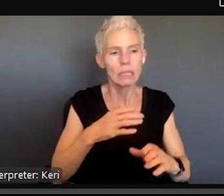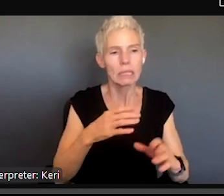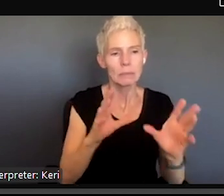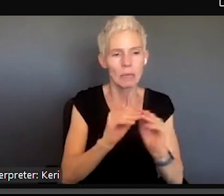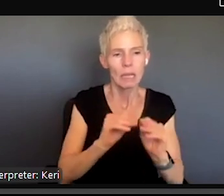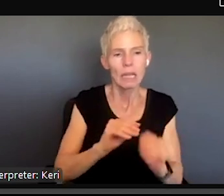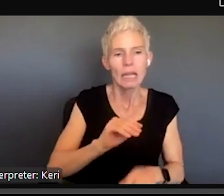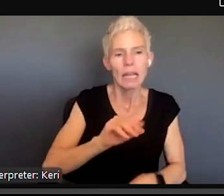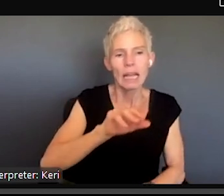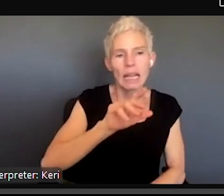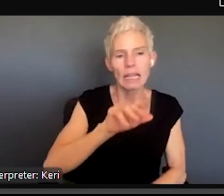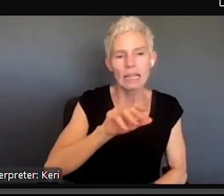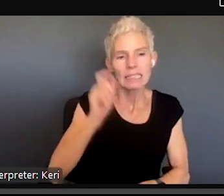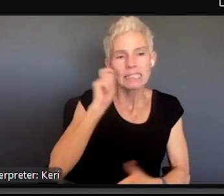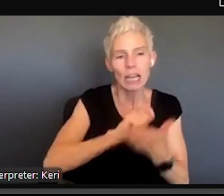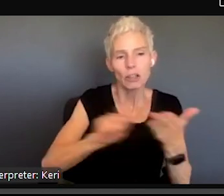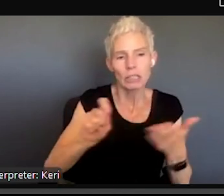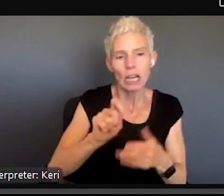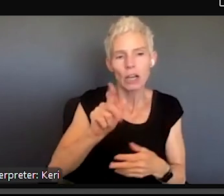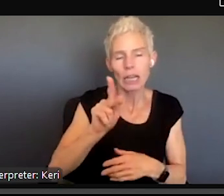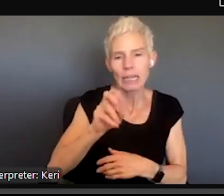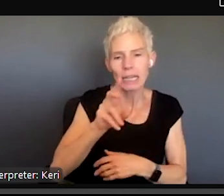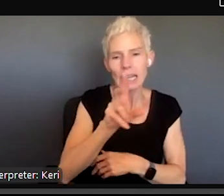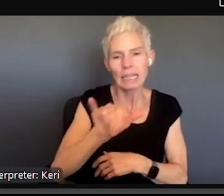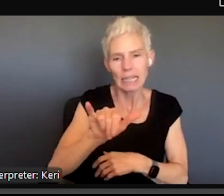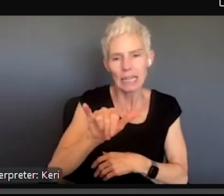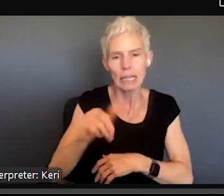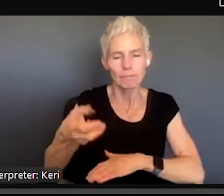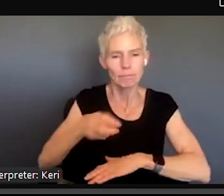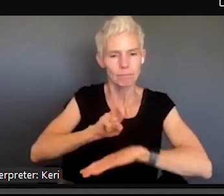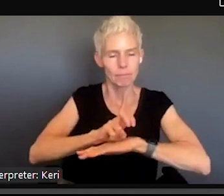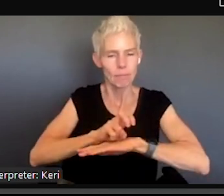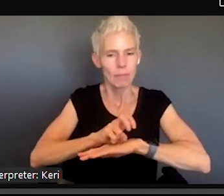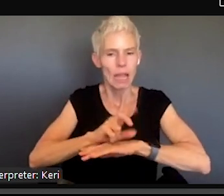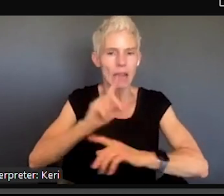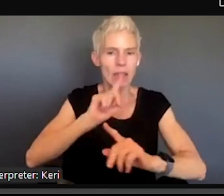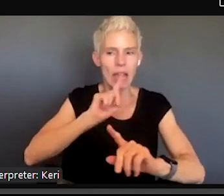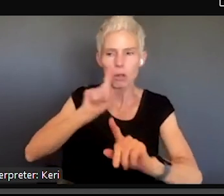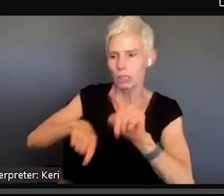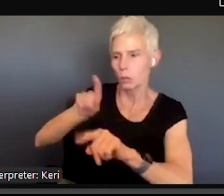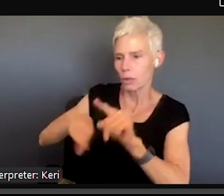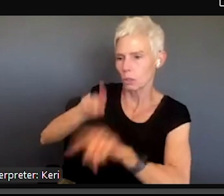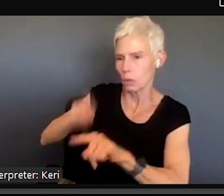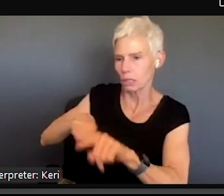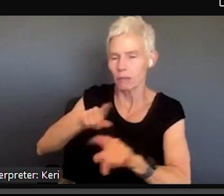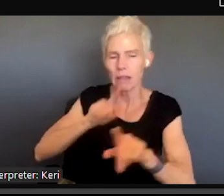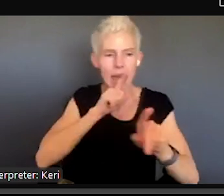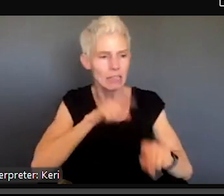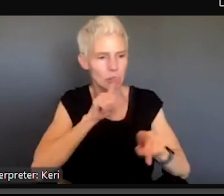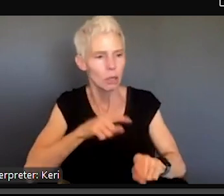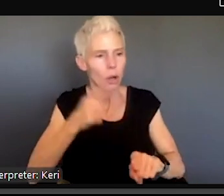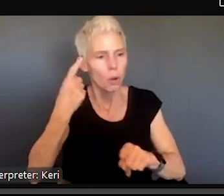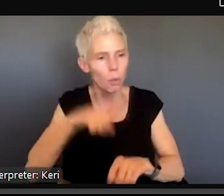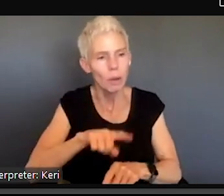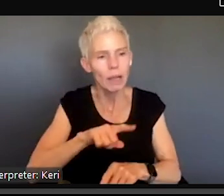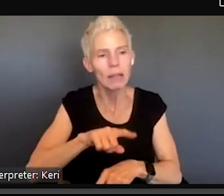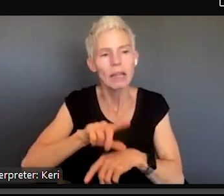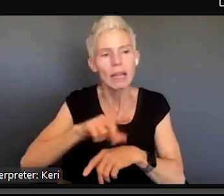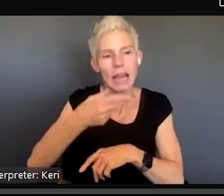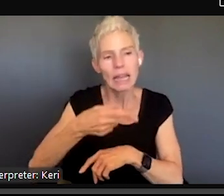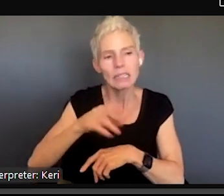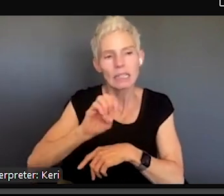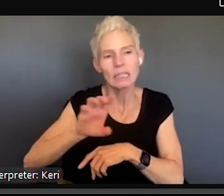Kennedy appeared to defend and answer questions associated with the HHS budget request for